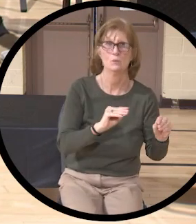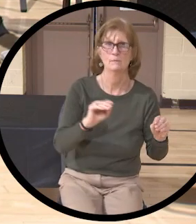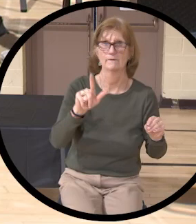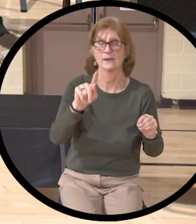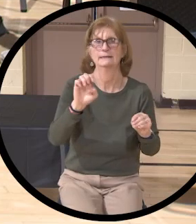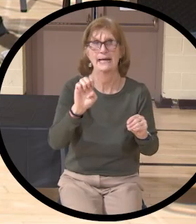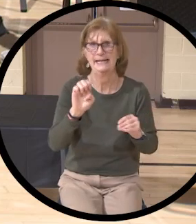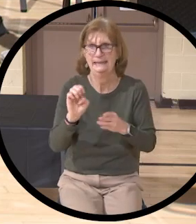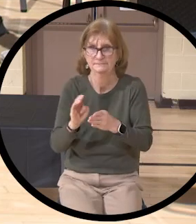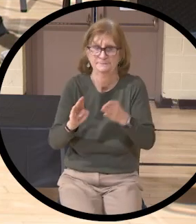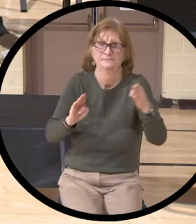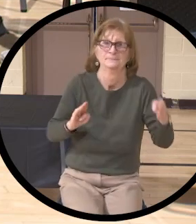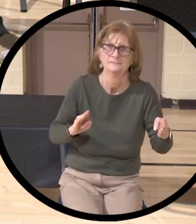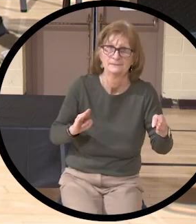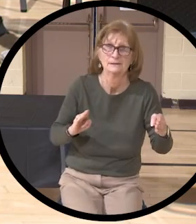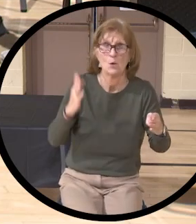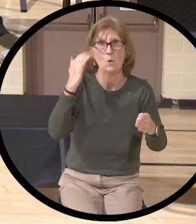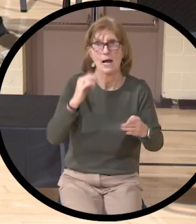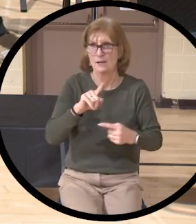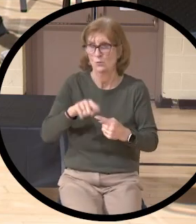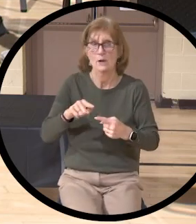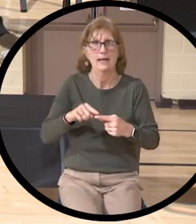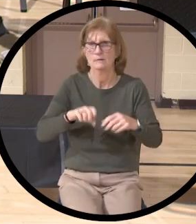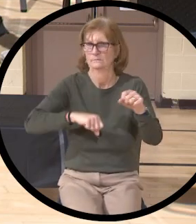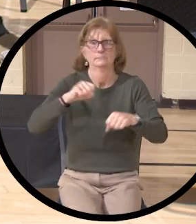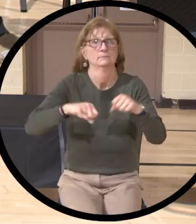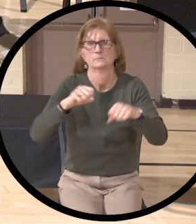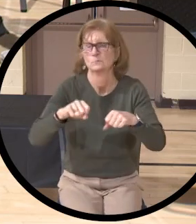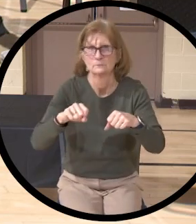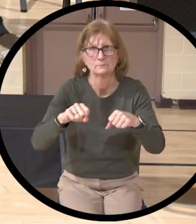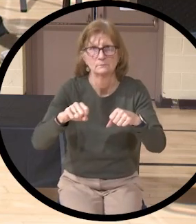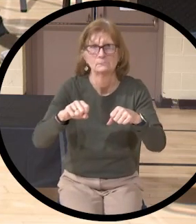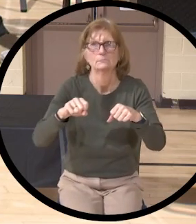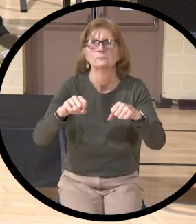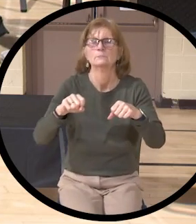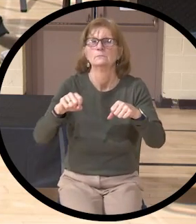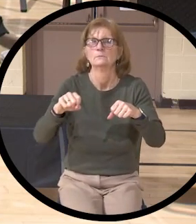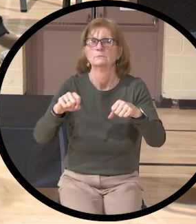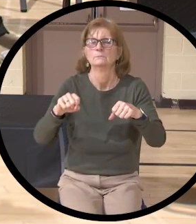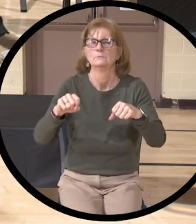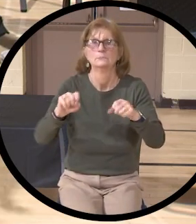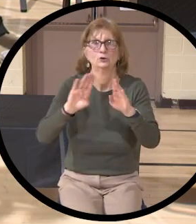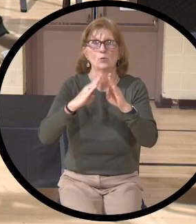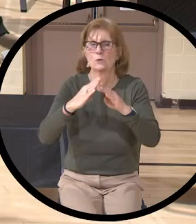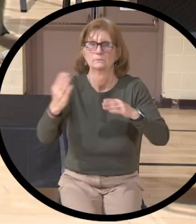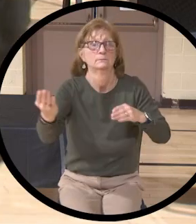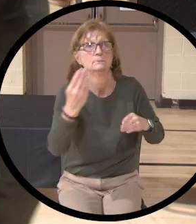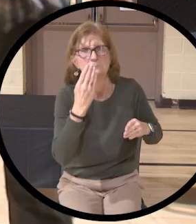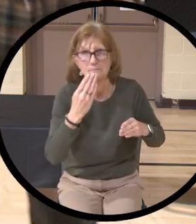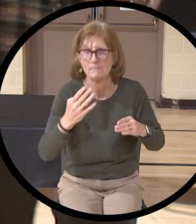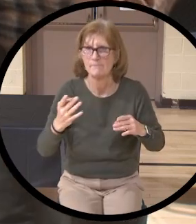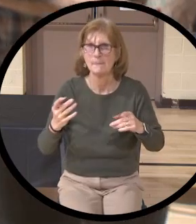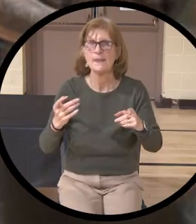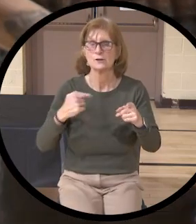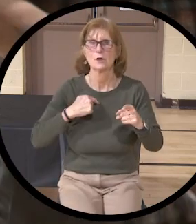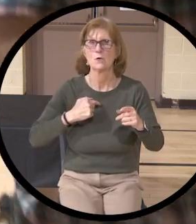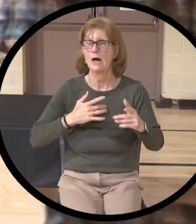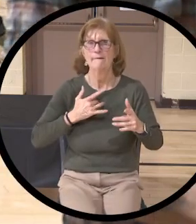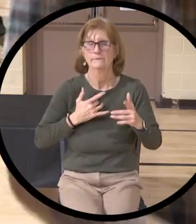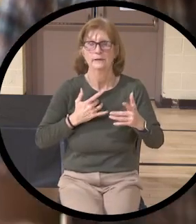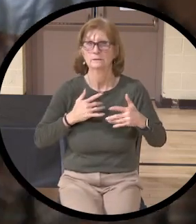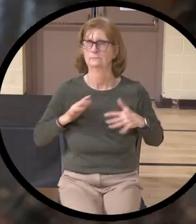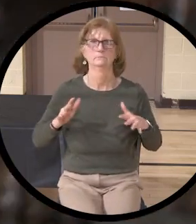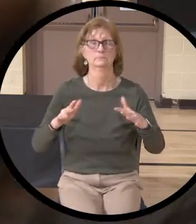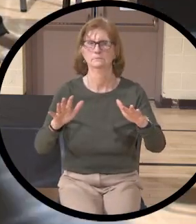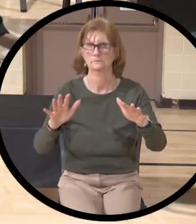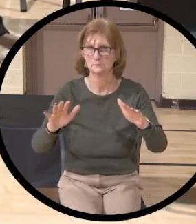aren't going to get hit by a car door that unexpectedly opens. However, I often feel that on Negley Avenue,